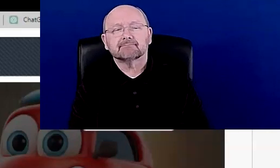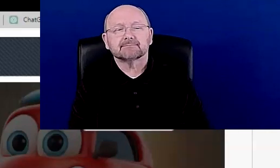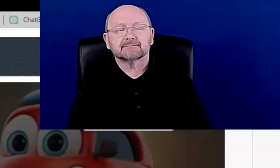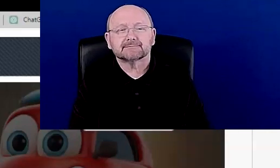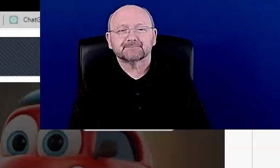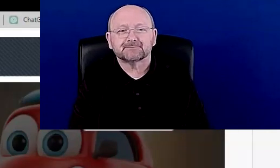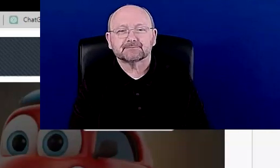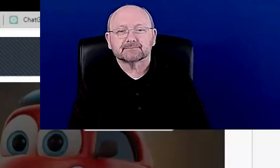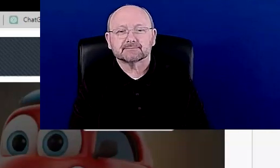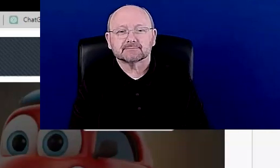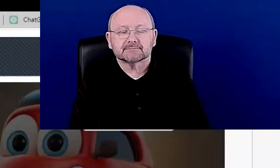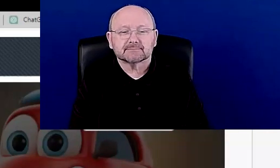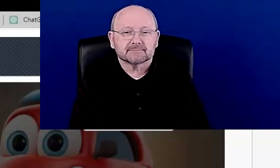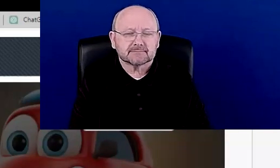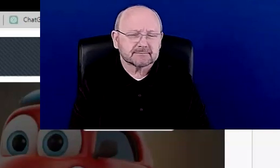Yeah.